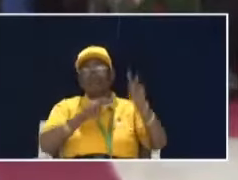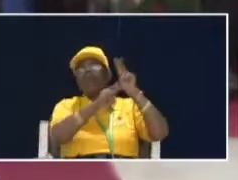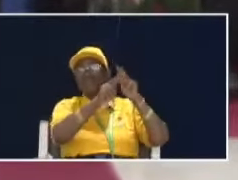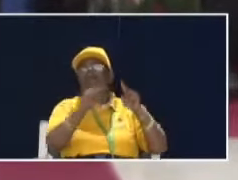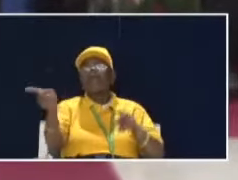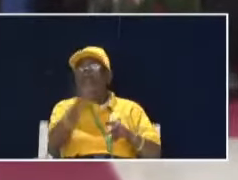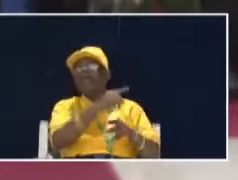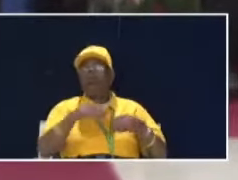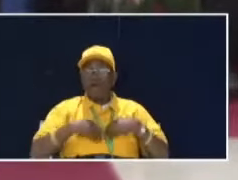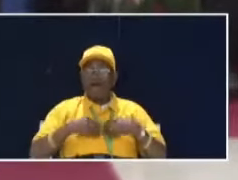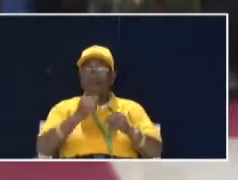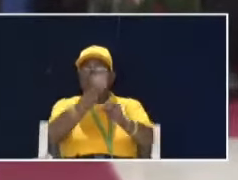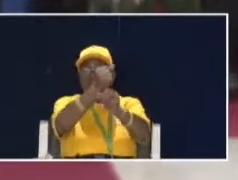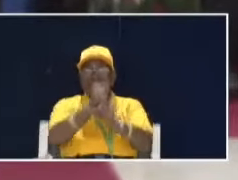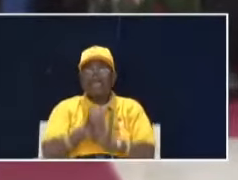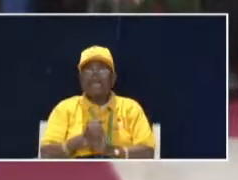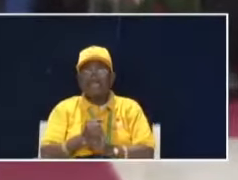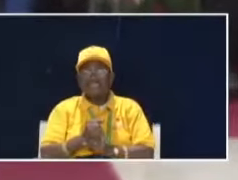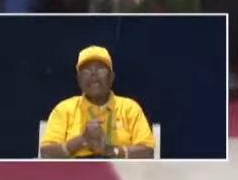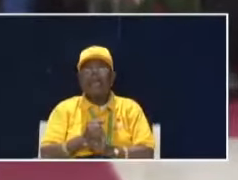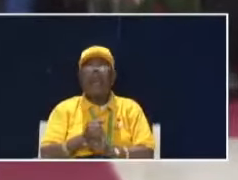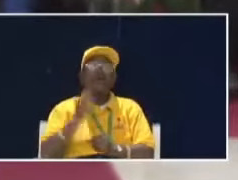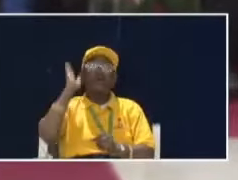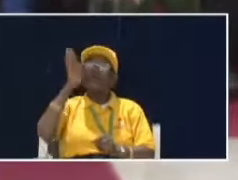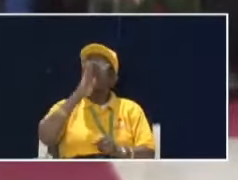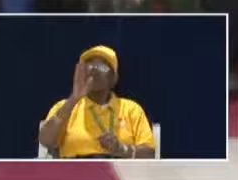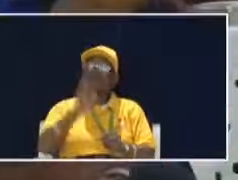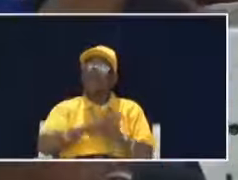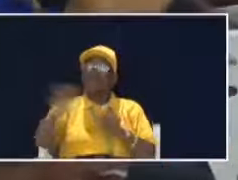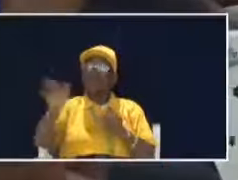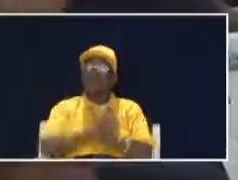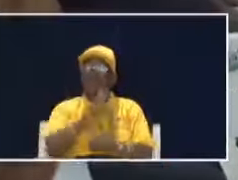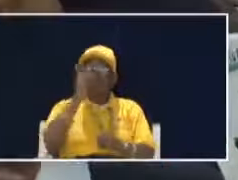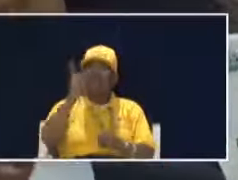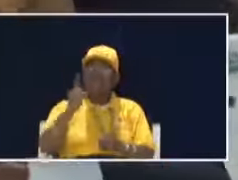have received will be fulfilled this month.